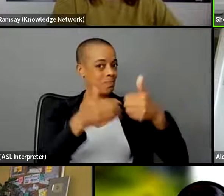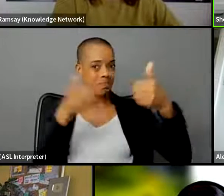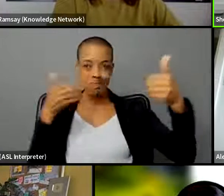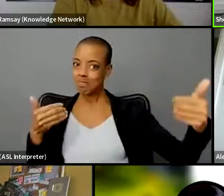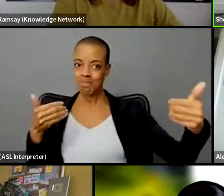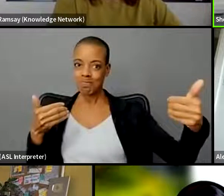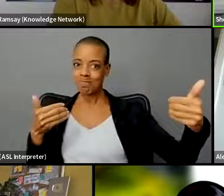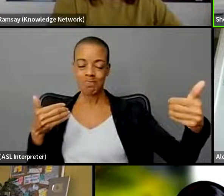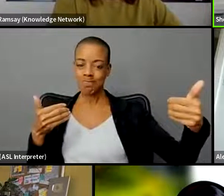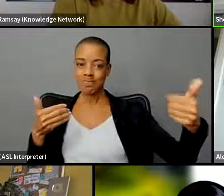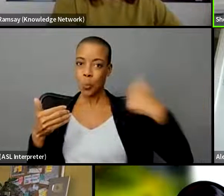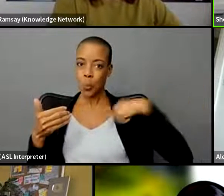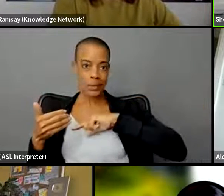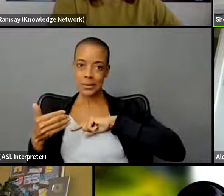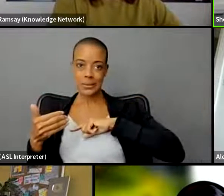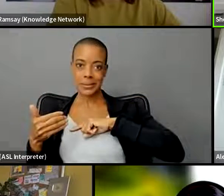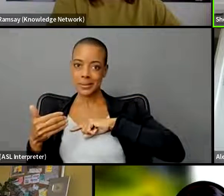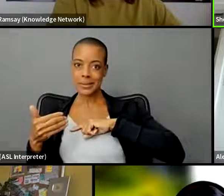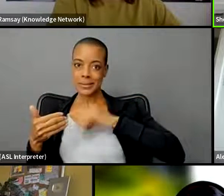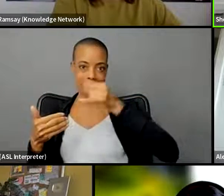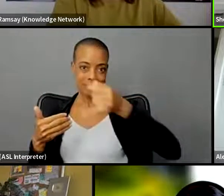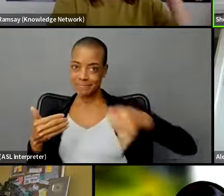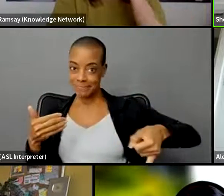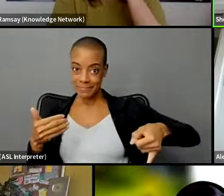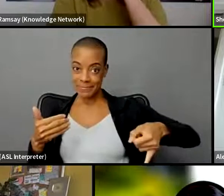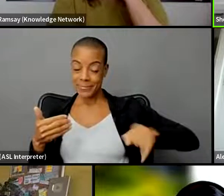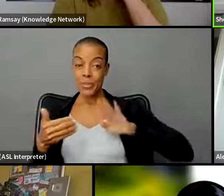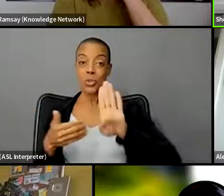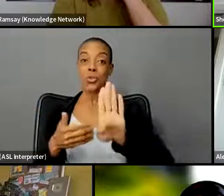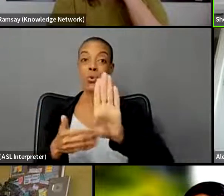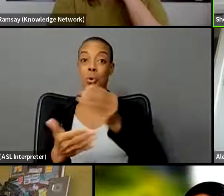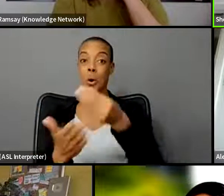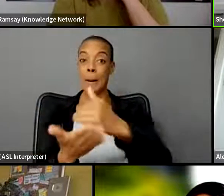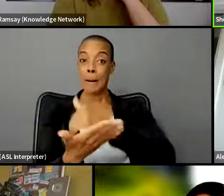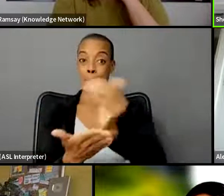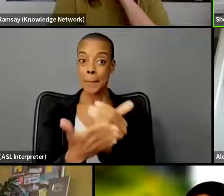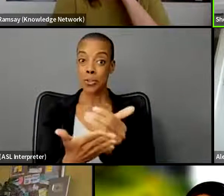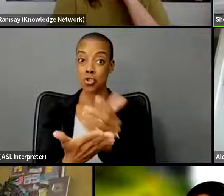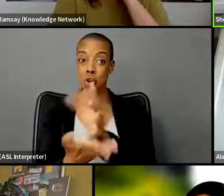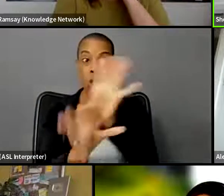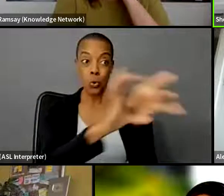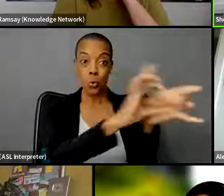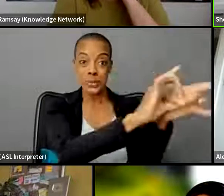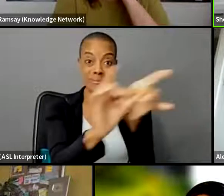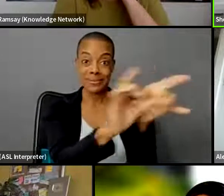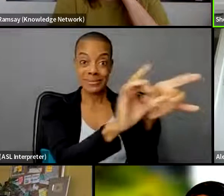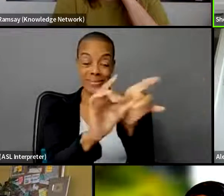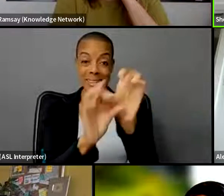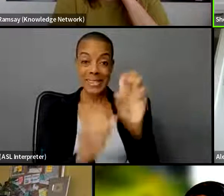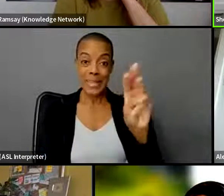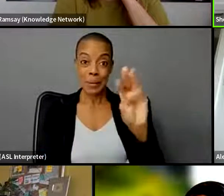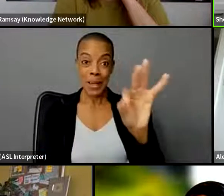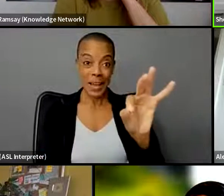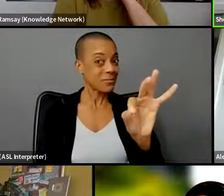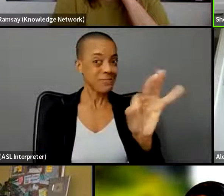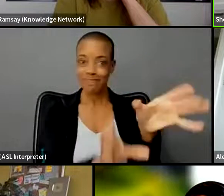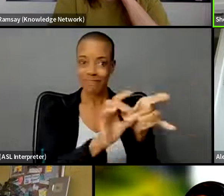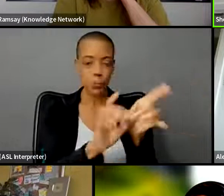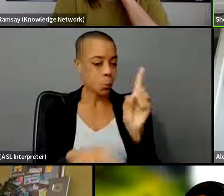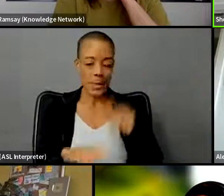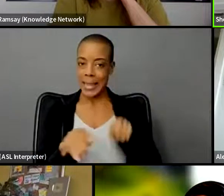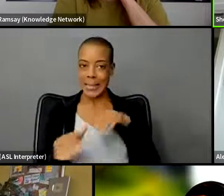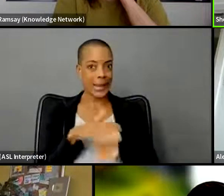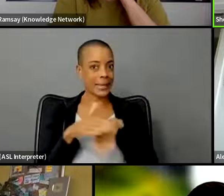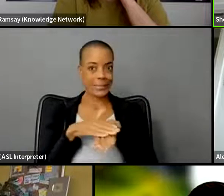under our genre. So again, your budget can't include the CBC CMF envelope because we can't access it. We